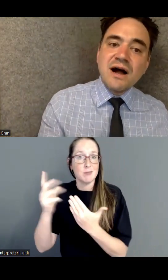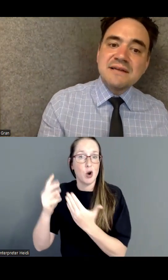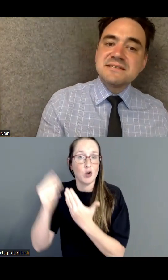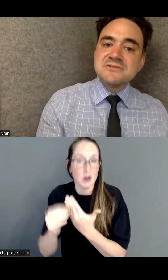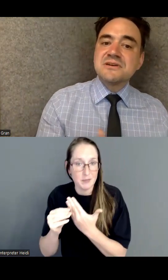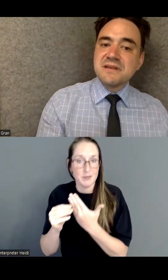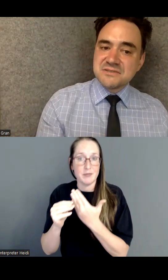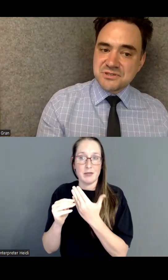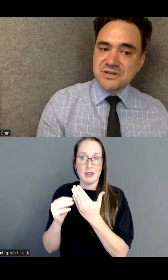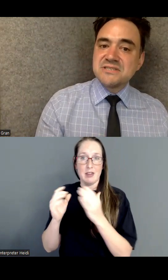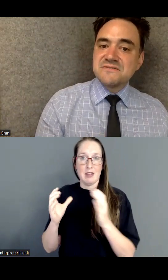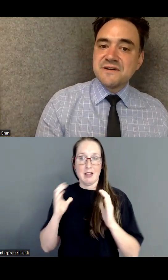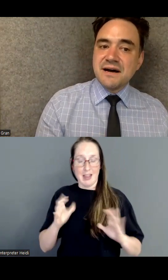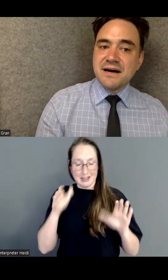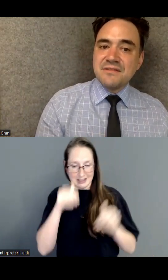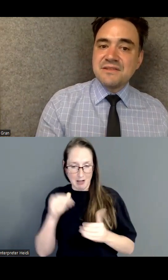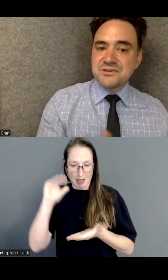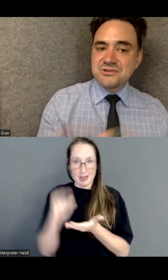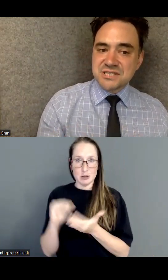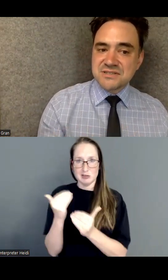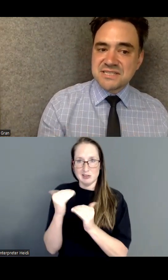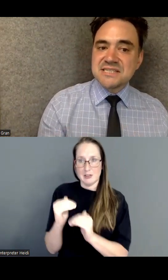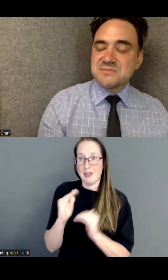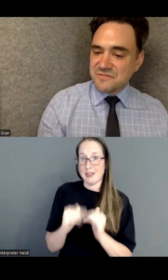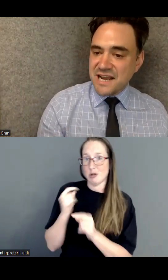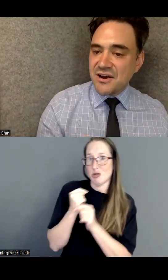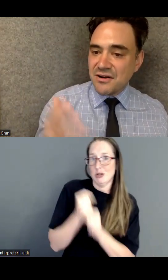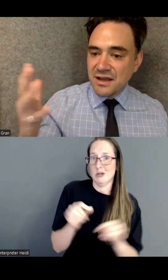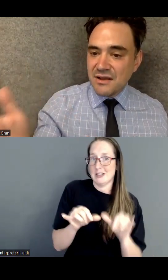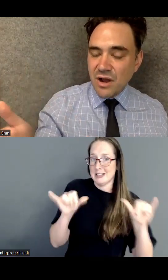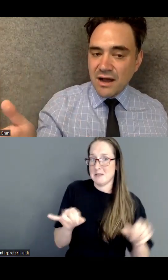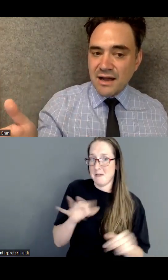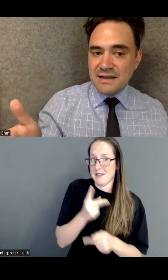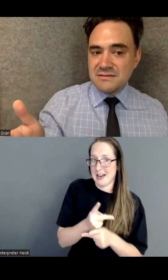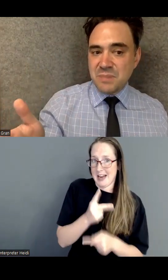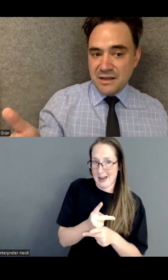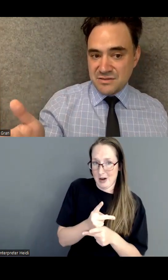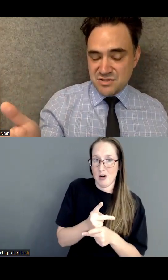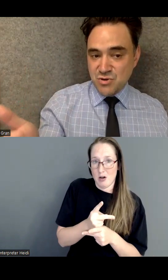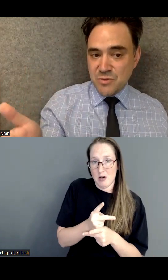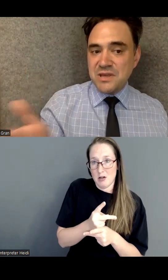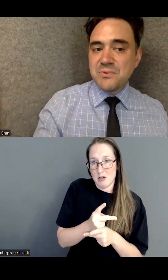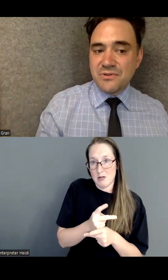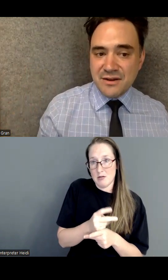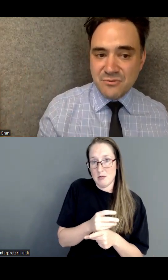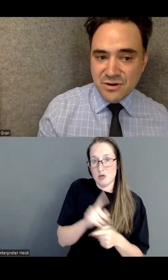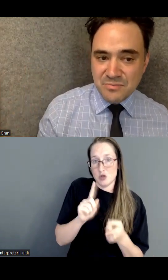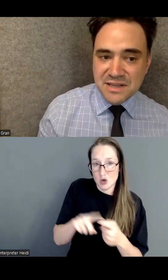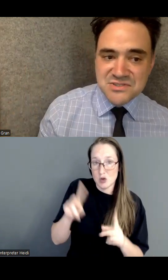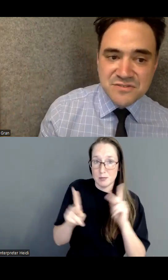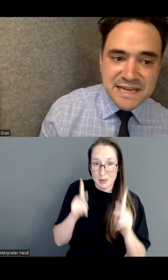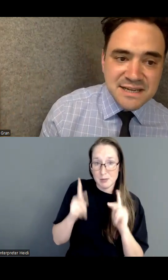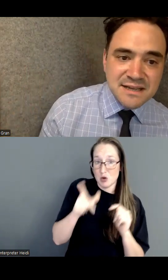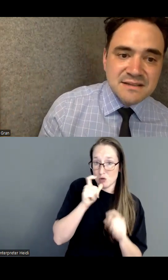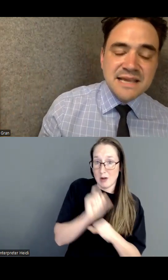more client-centered and less restrictive than the traditional system of care to the people that were